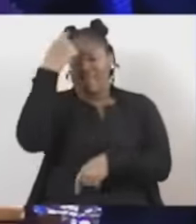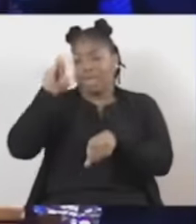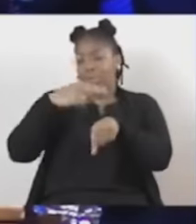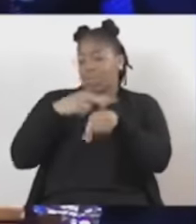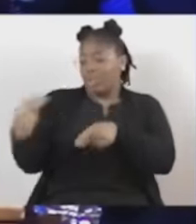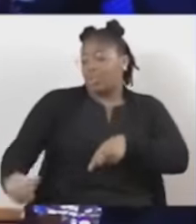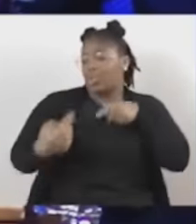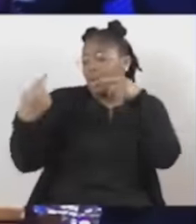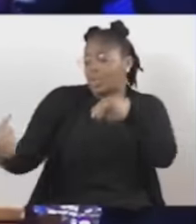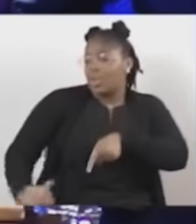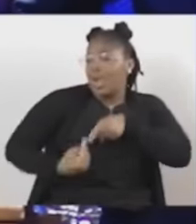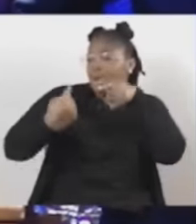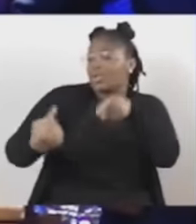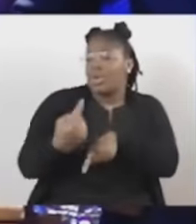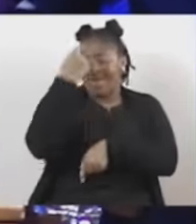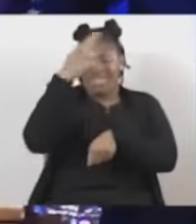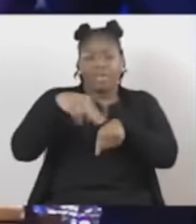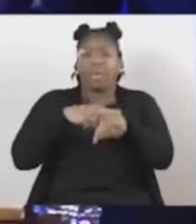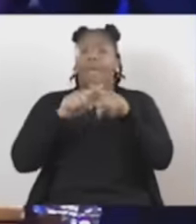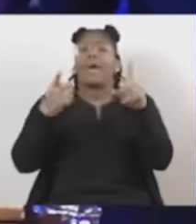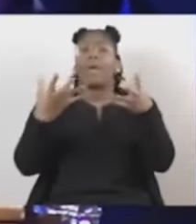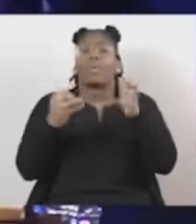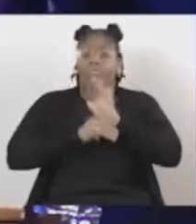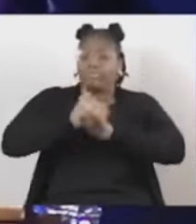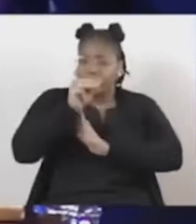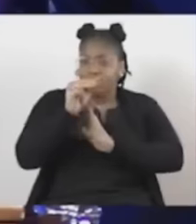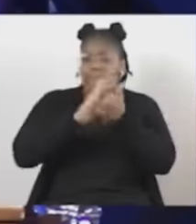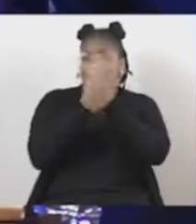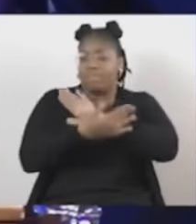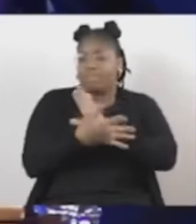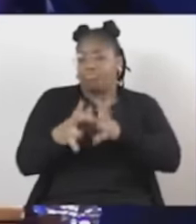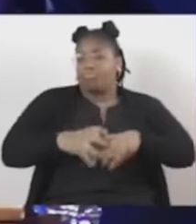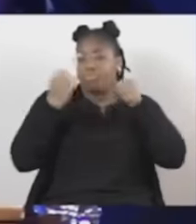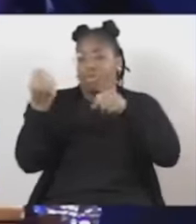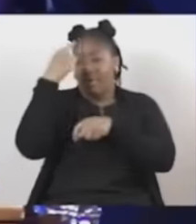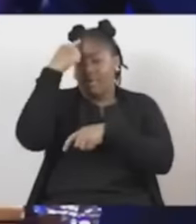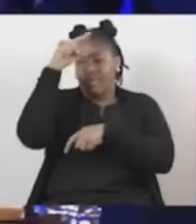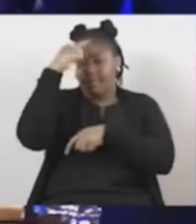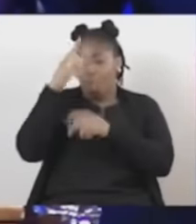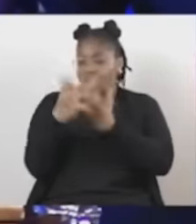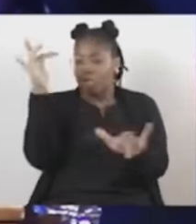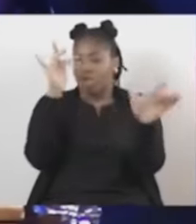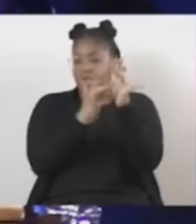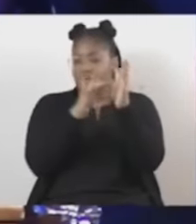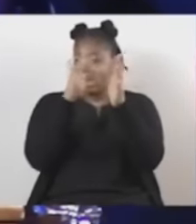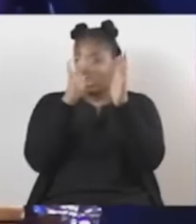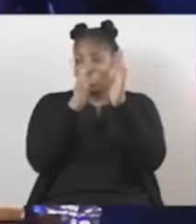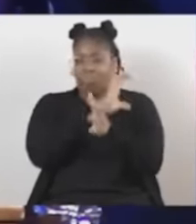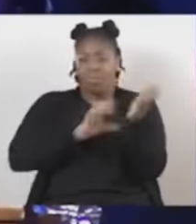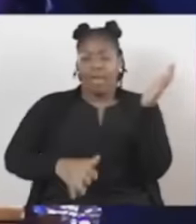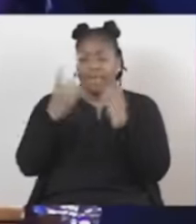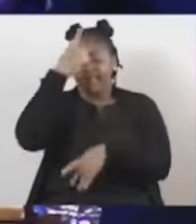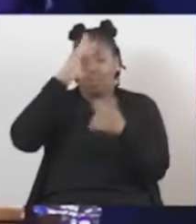I'm making you aware of it because I want to keep making you stronger for the movement and stronger for the part you're going to play in it. Am I talking to anybody